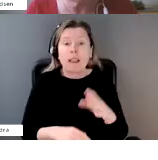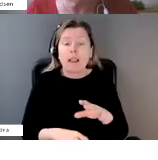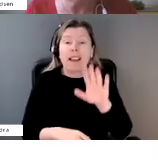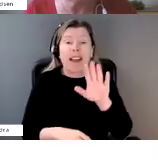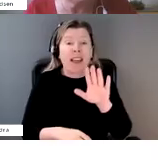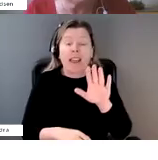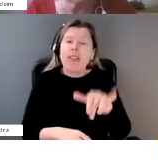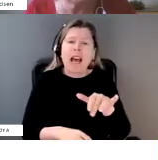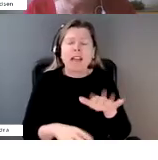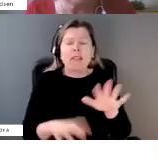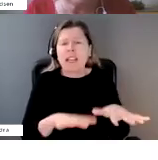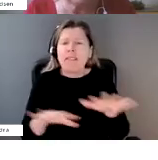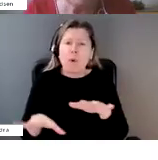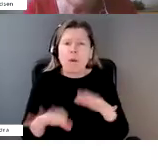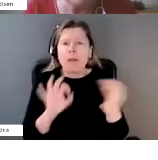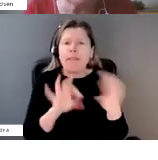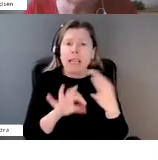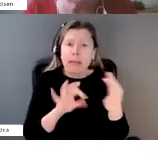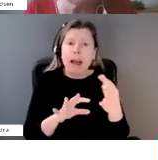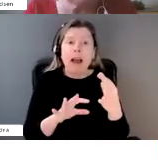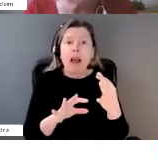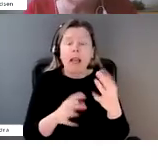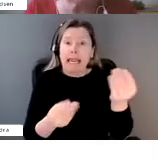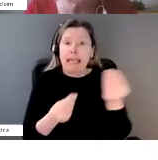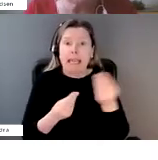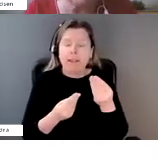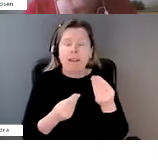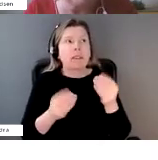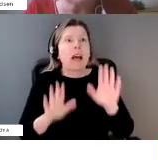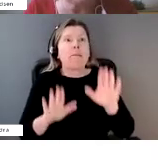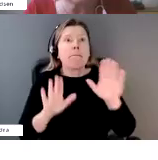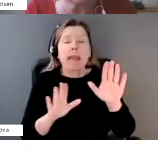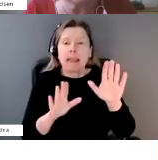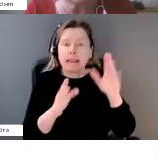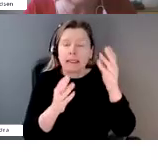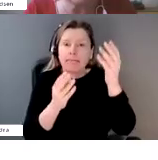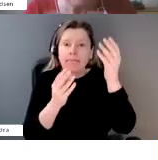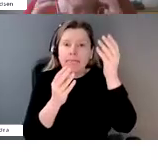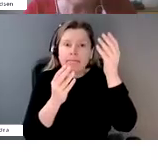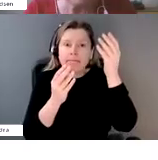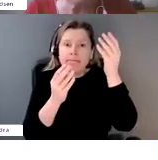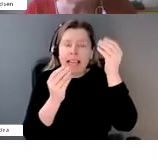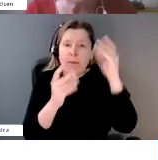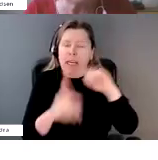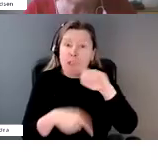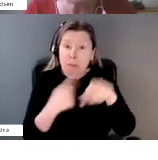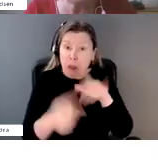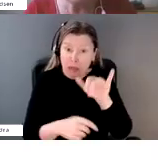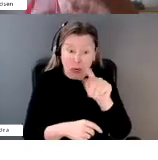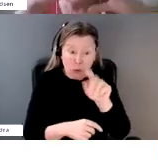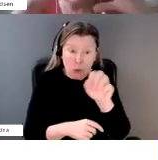informal feedback not only provided valuable information on the efficacy of the toolkit and how to improve